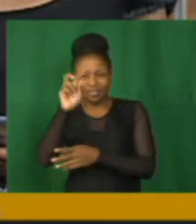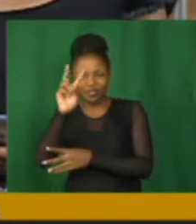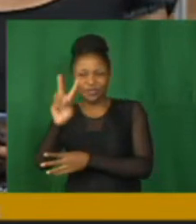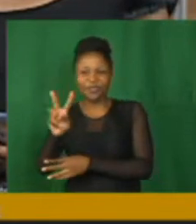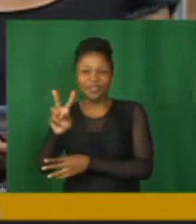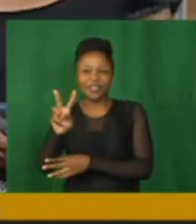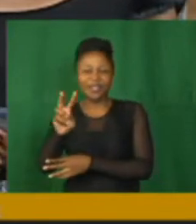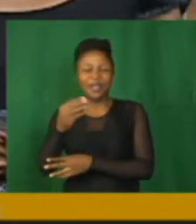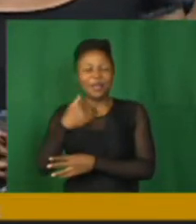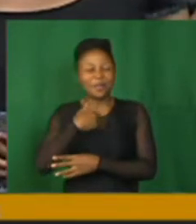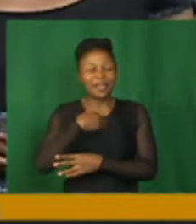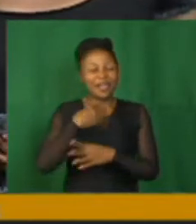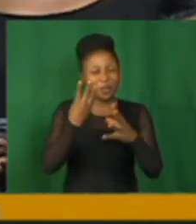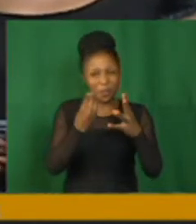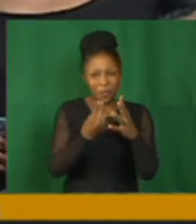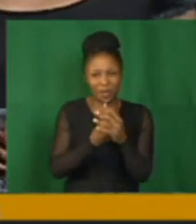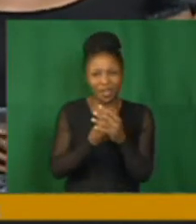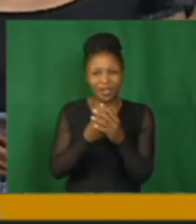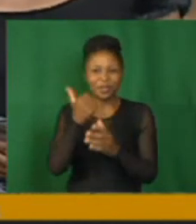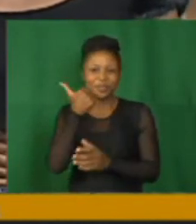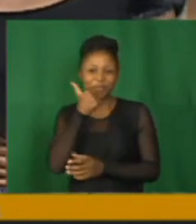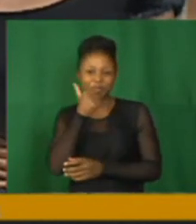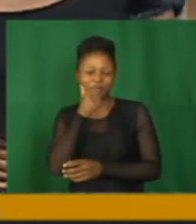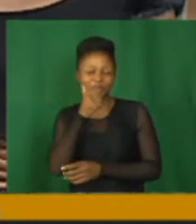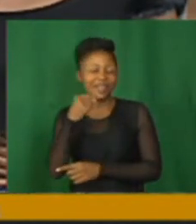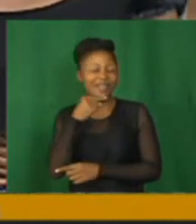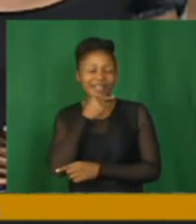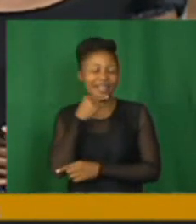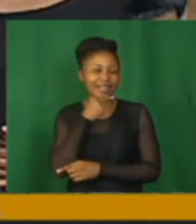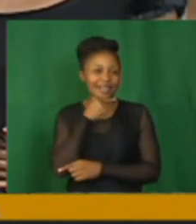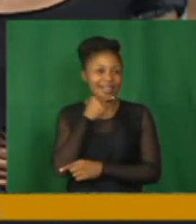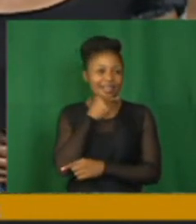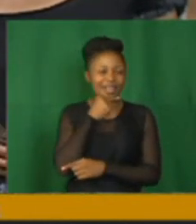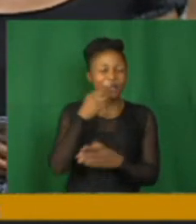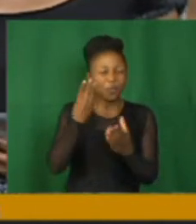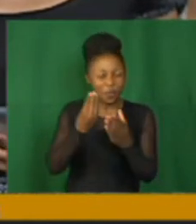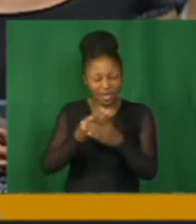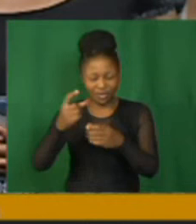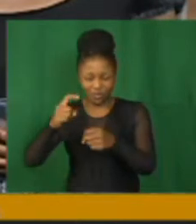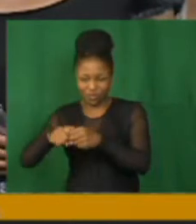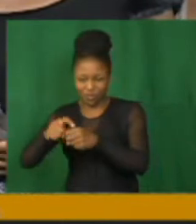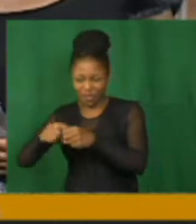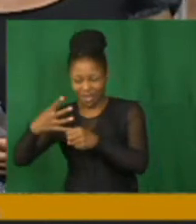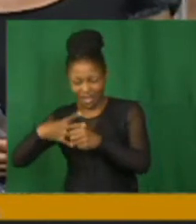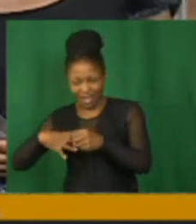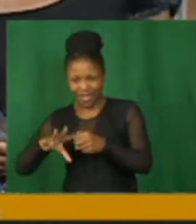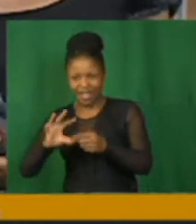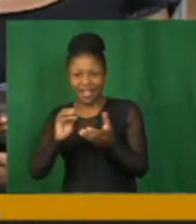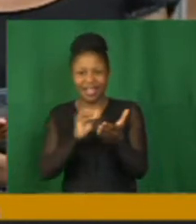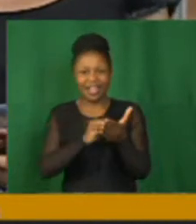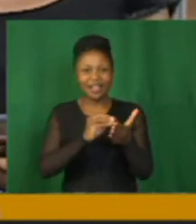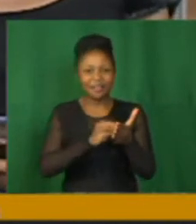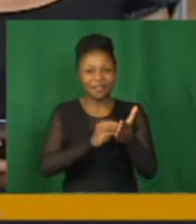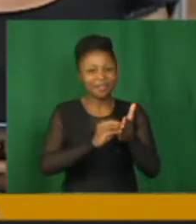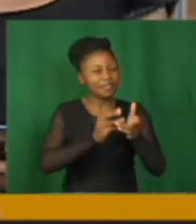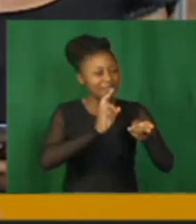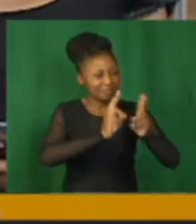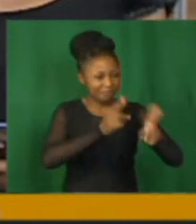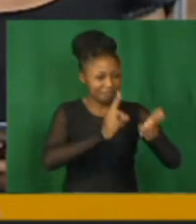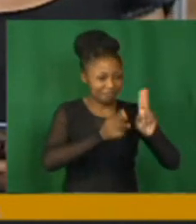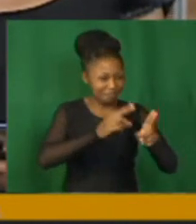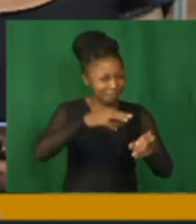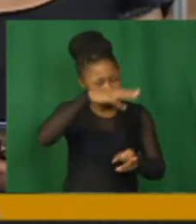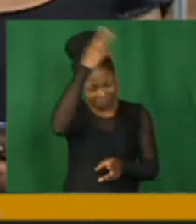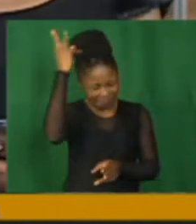as always I'm with the beautiful Lerato Mabilisa. Also joining us in the studio are our sign language